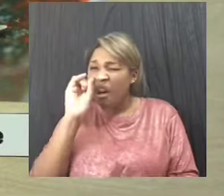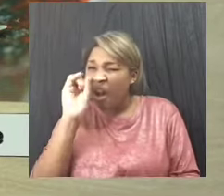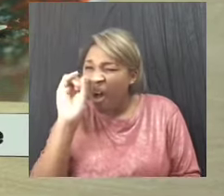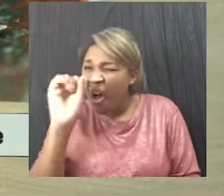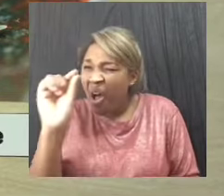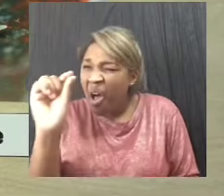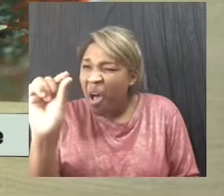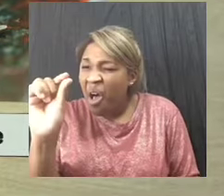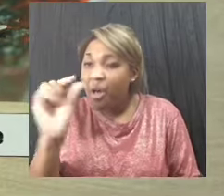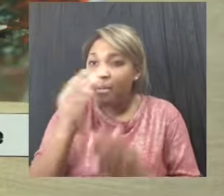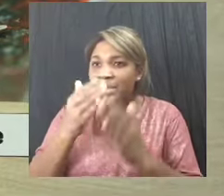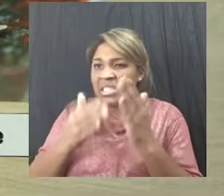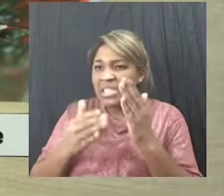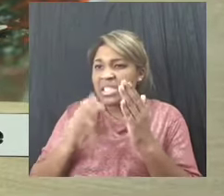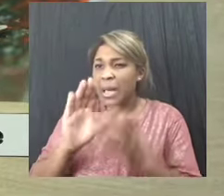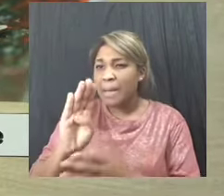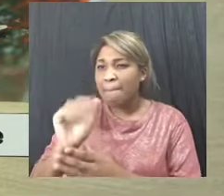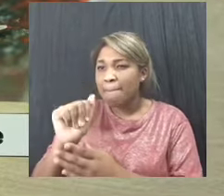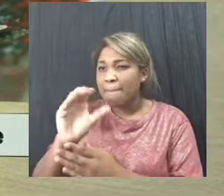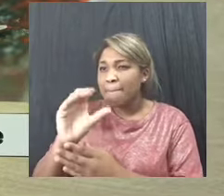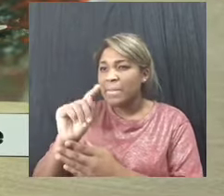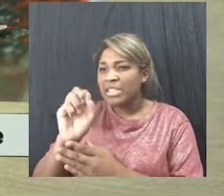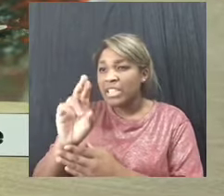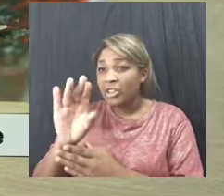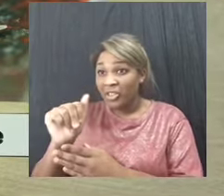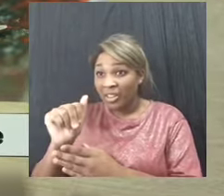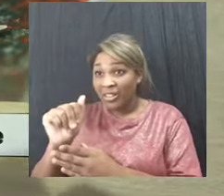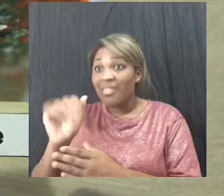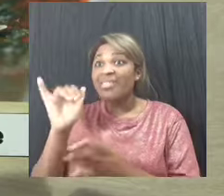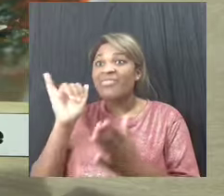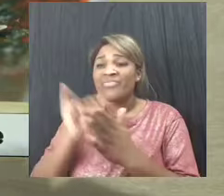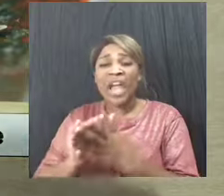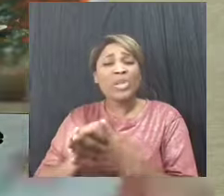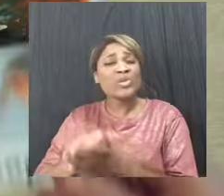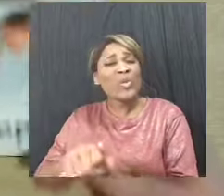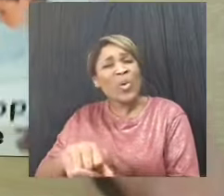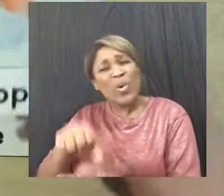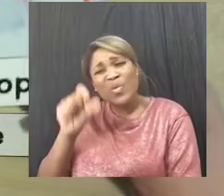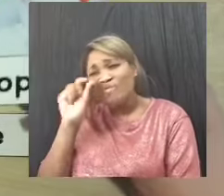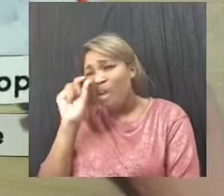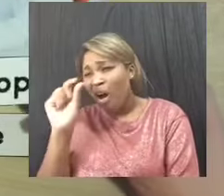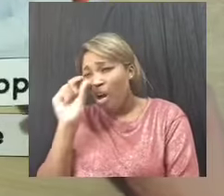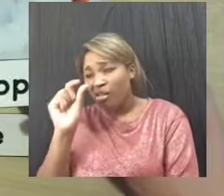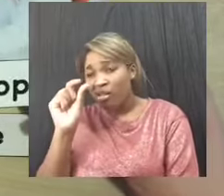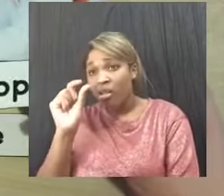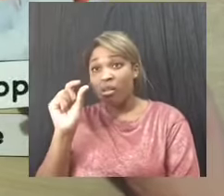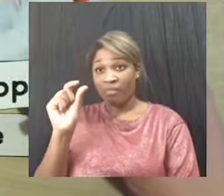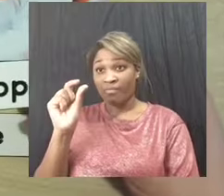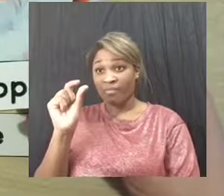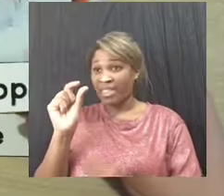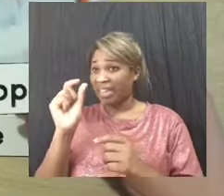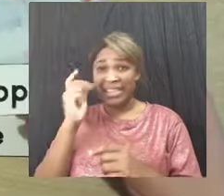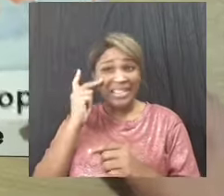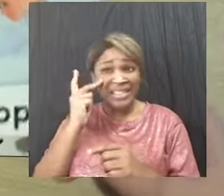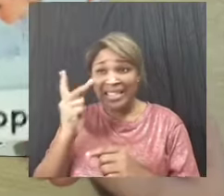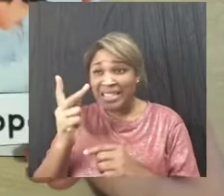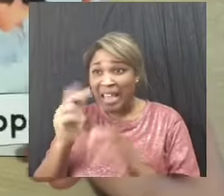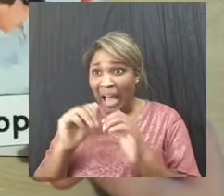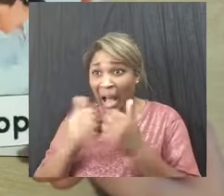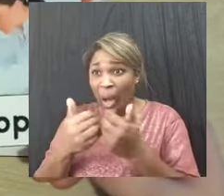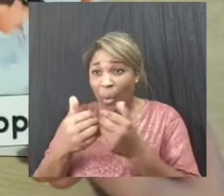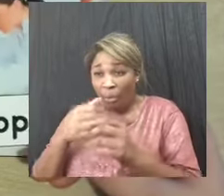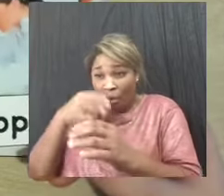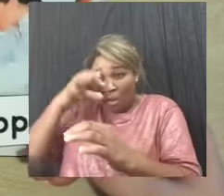of bacteria, and that bacteria is so small that you can only see it with a